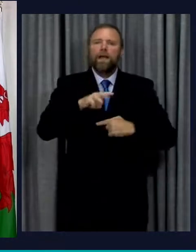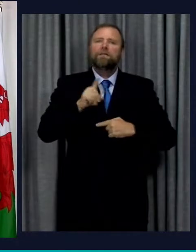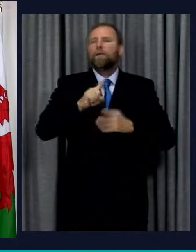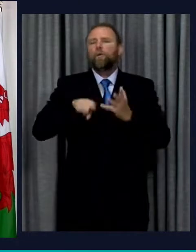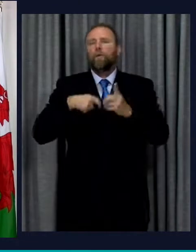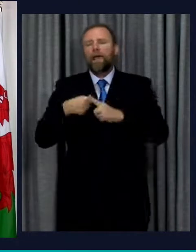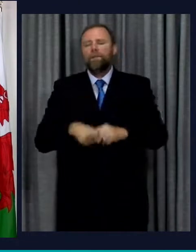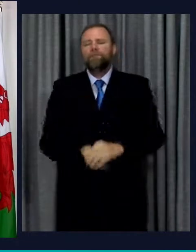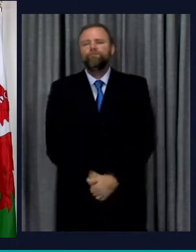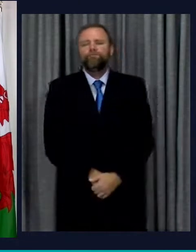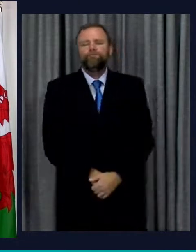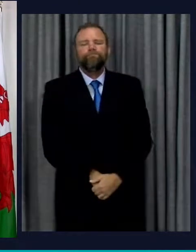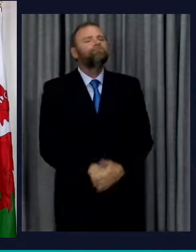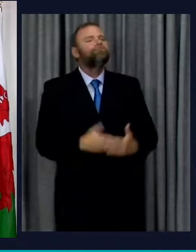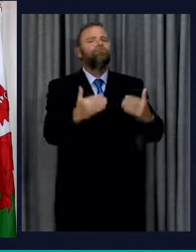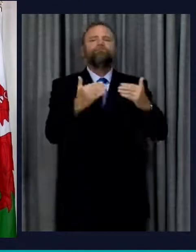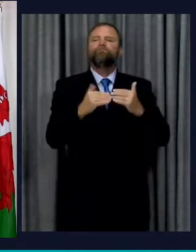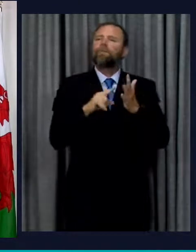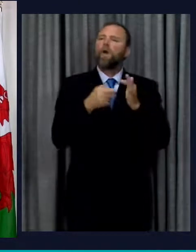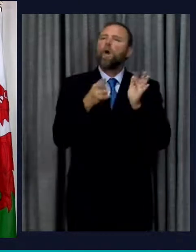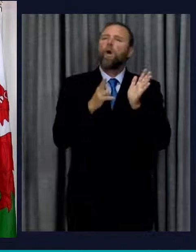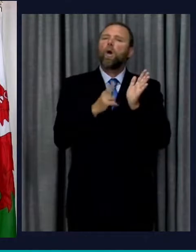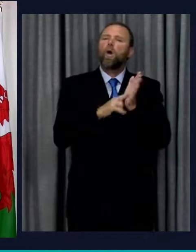Thank you, Peter. And I've got Owen Hughes in the Daily Post.